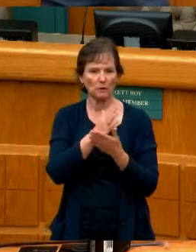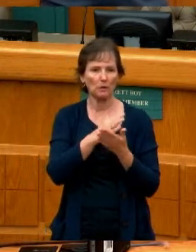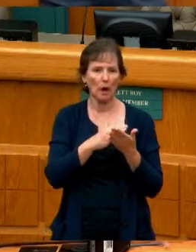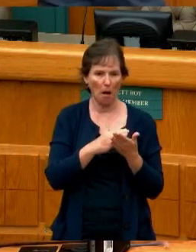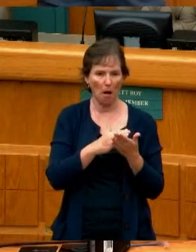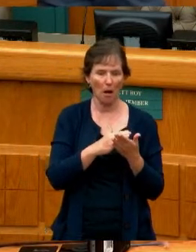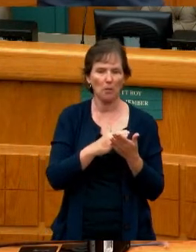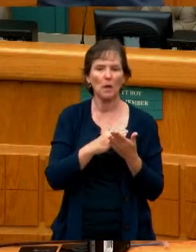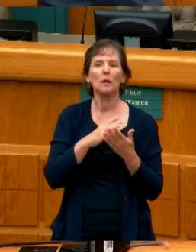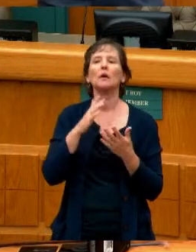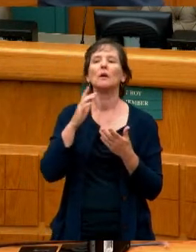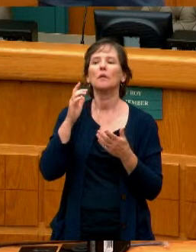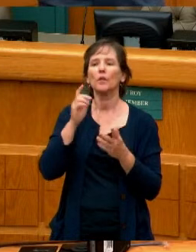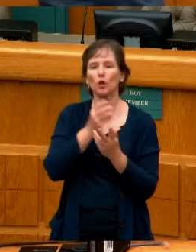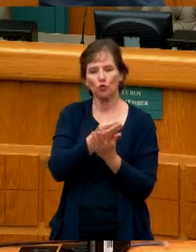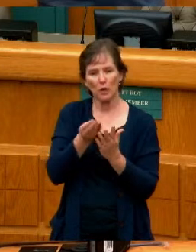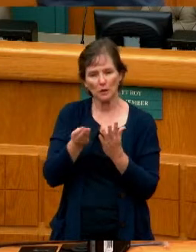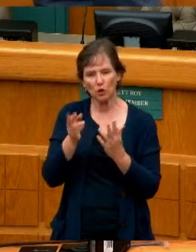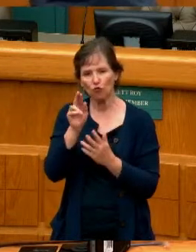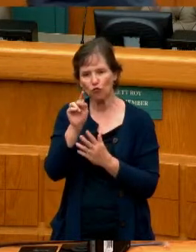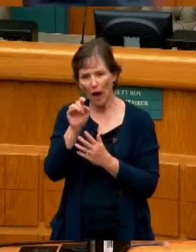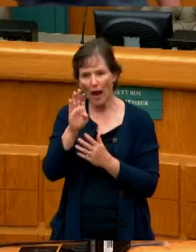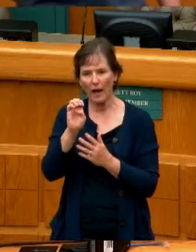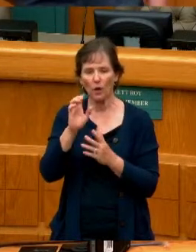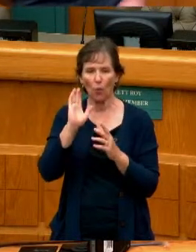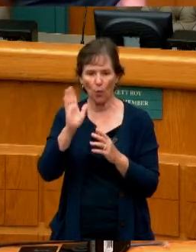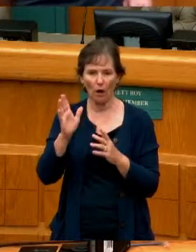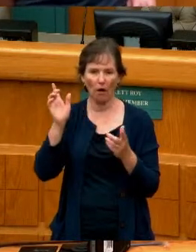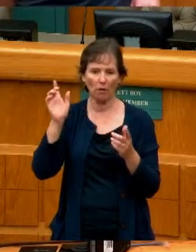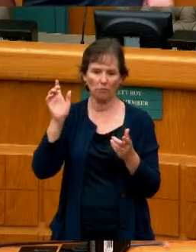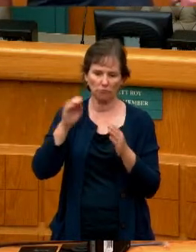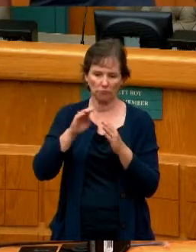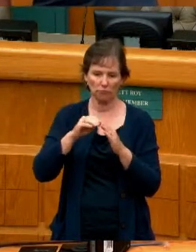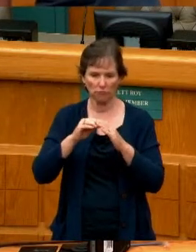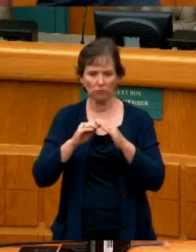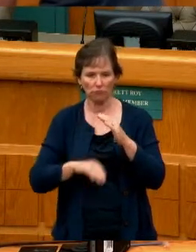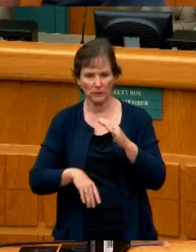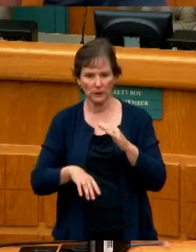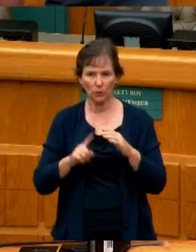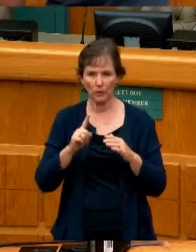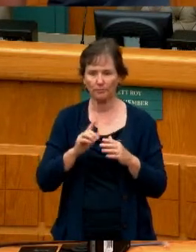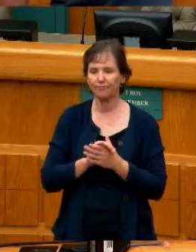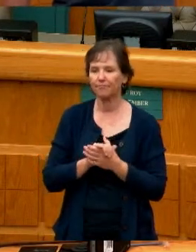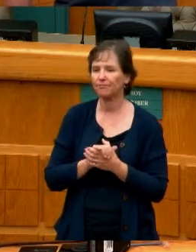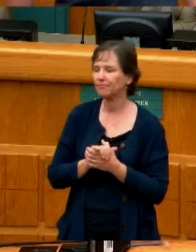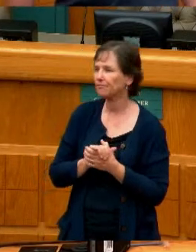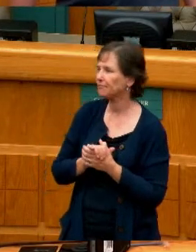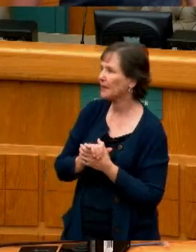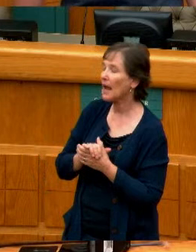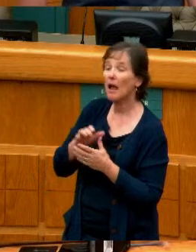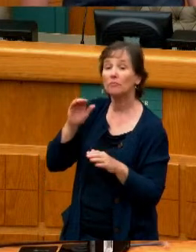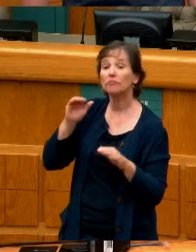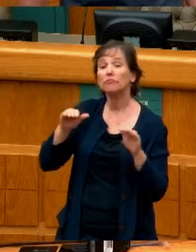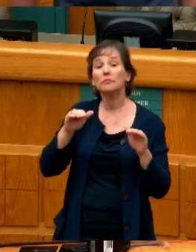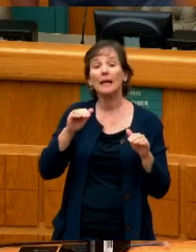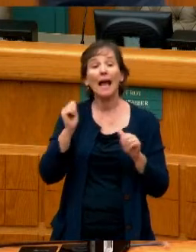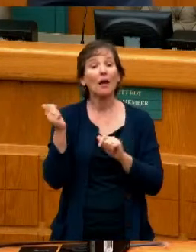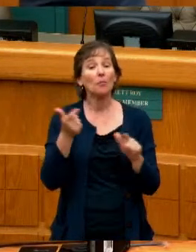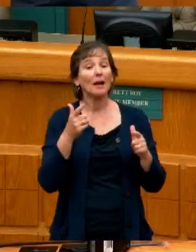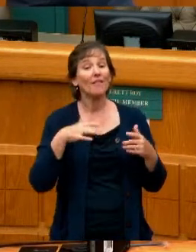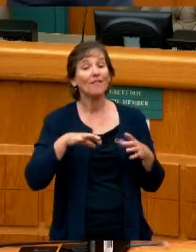go down, that our transmission rate goes below 1 also. Okay, thank you. Any other